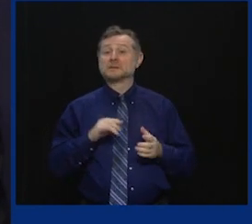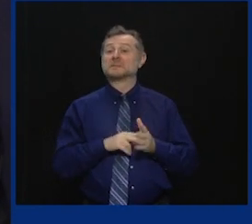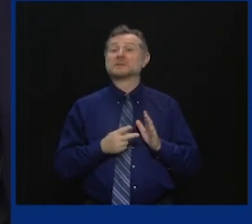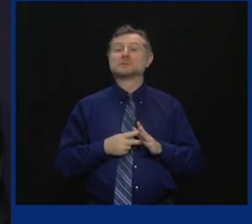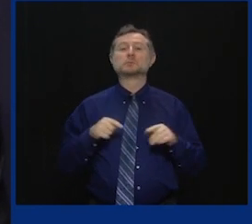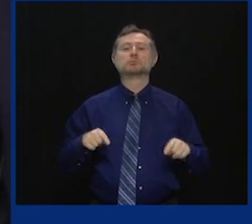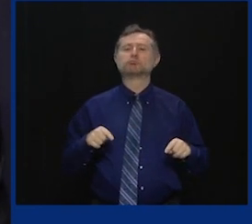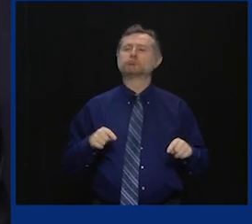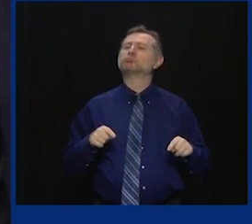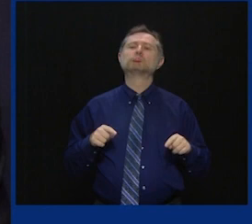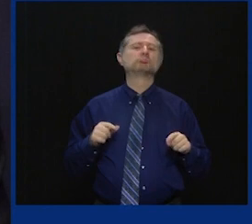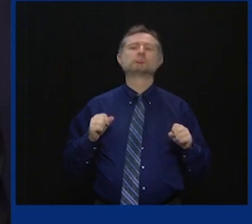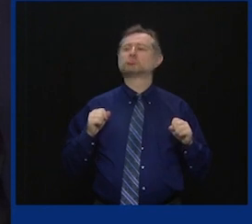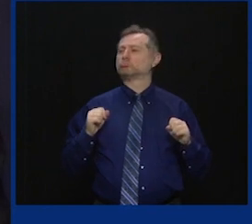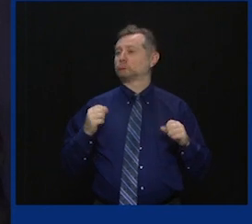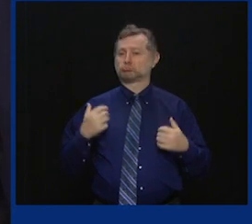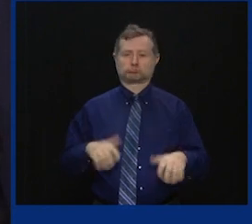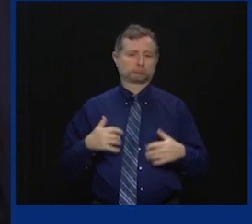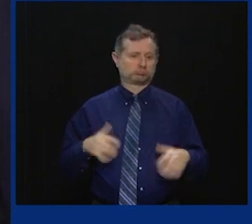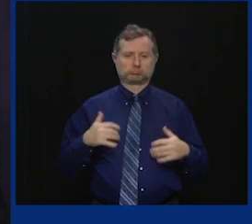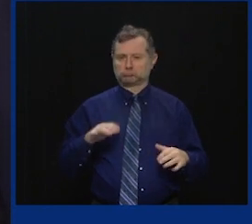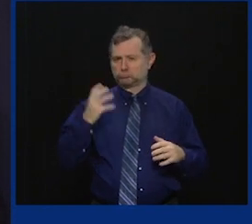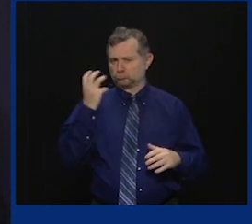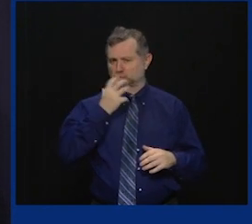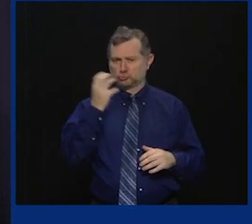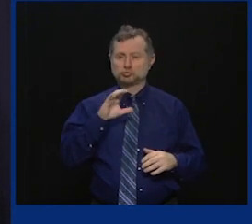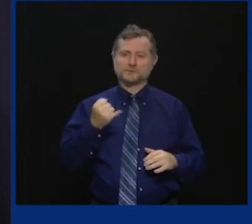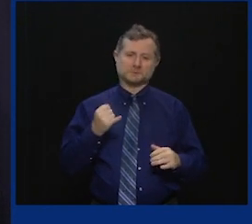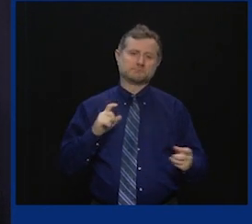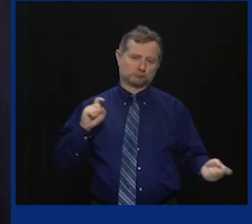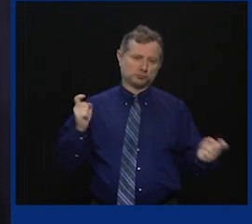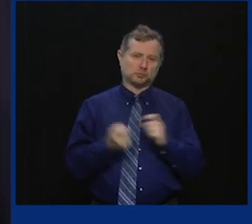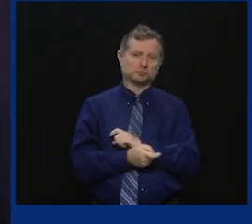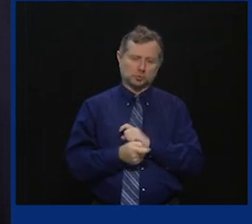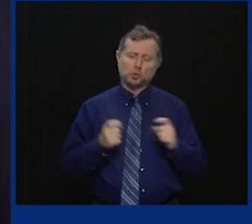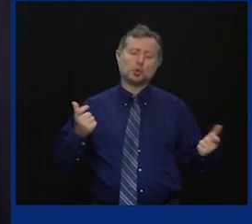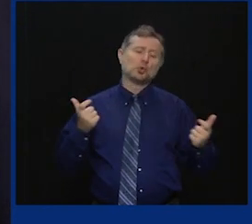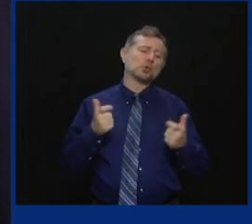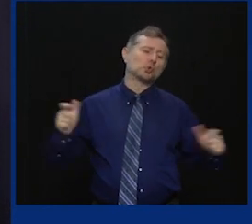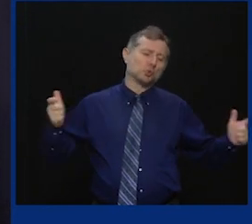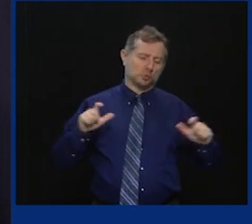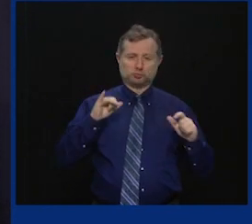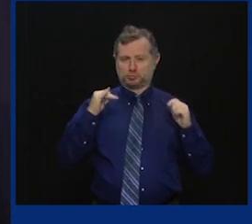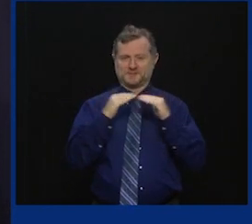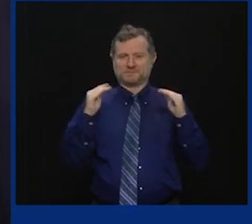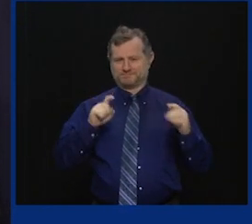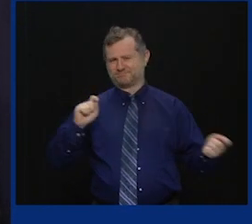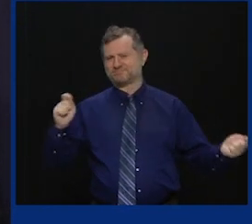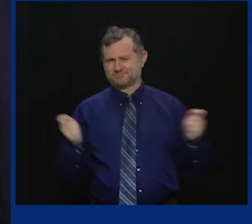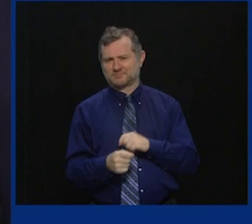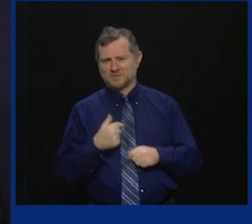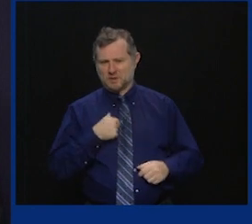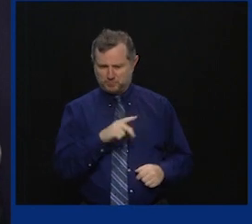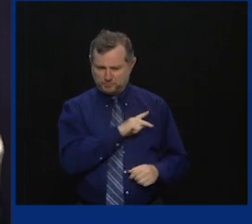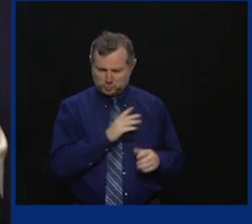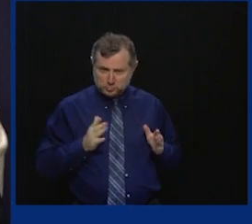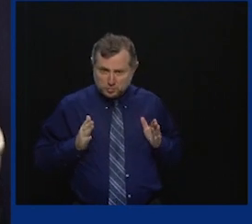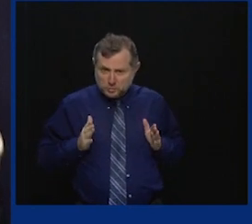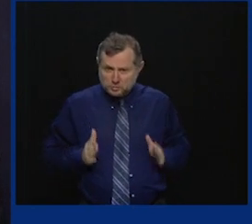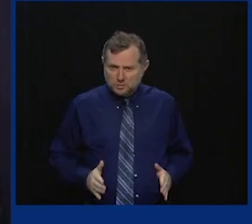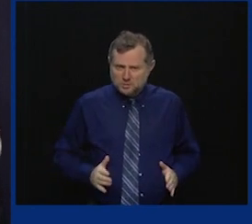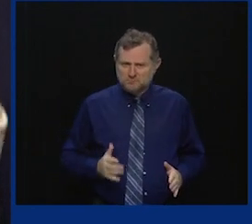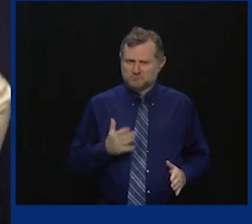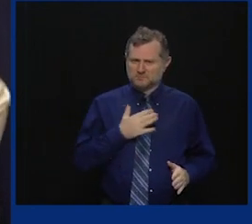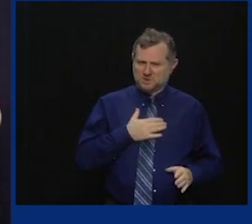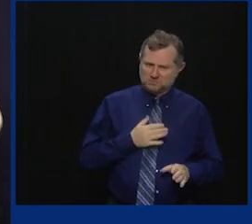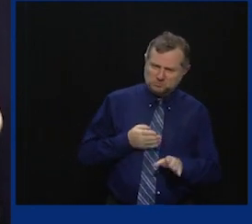said criminal justice reform is a huge thing to me and personally and in my speakership. And I know the